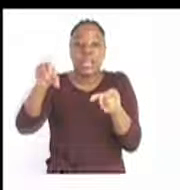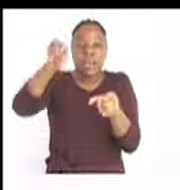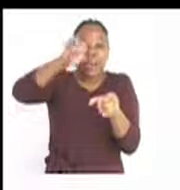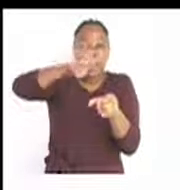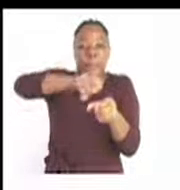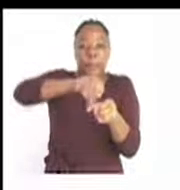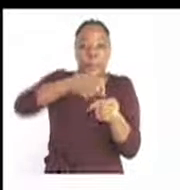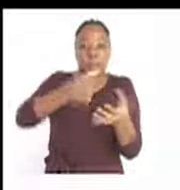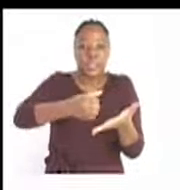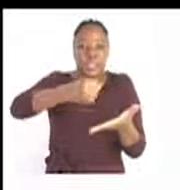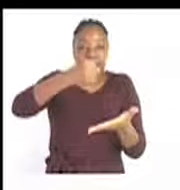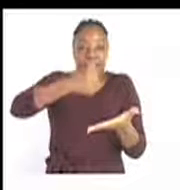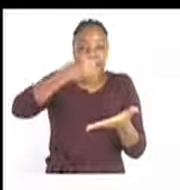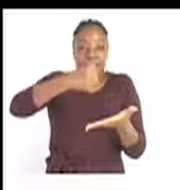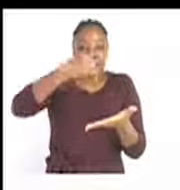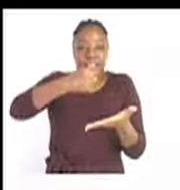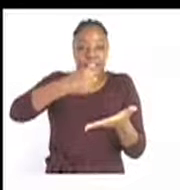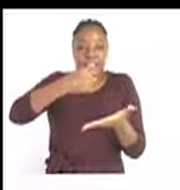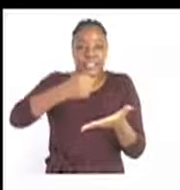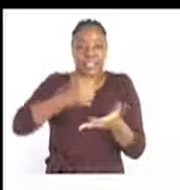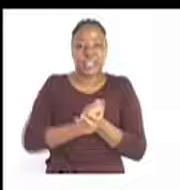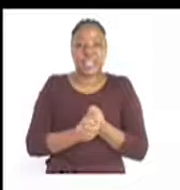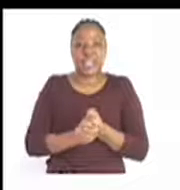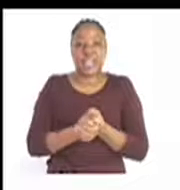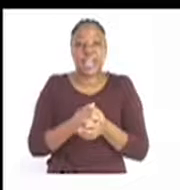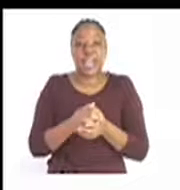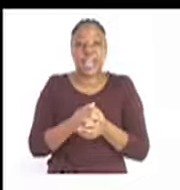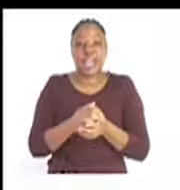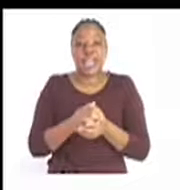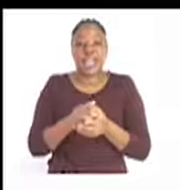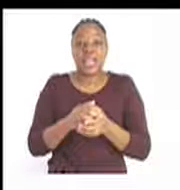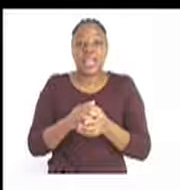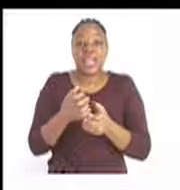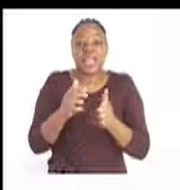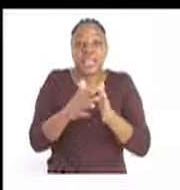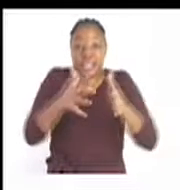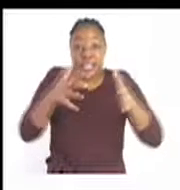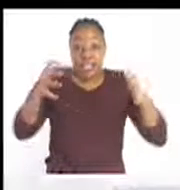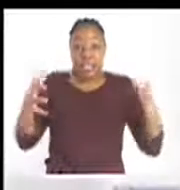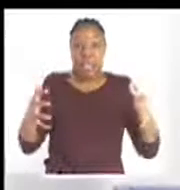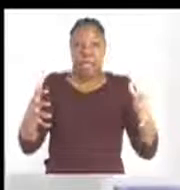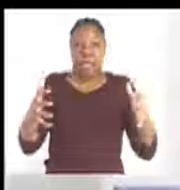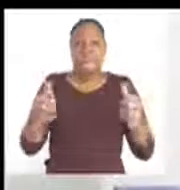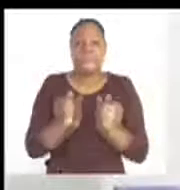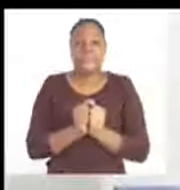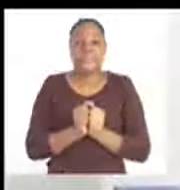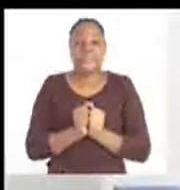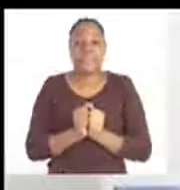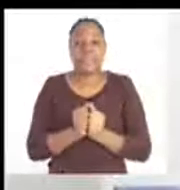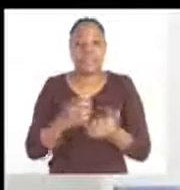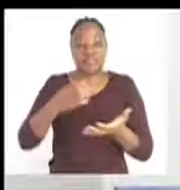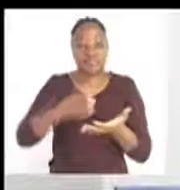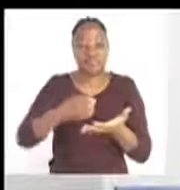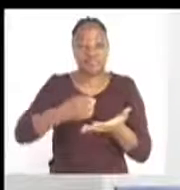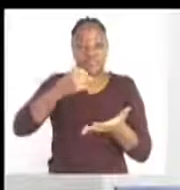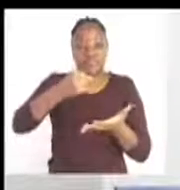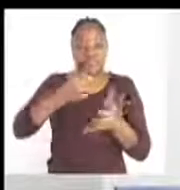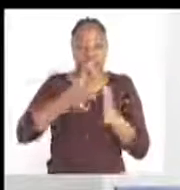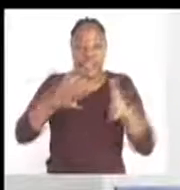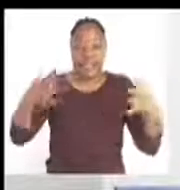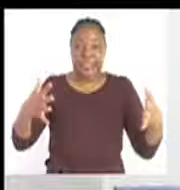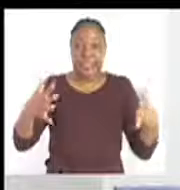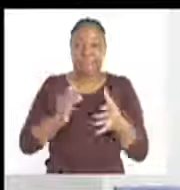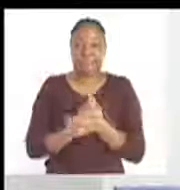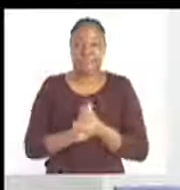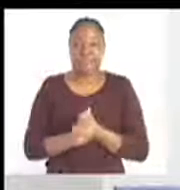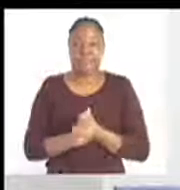jug. Which has greater capacity, the bottle or the jug? Now, instead of